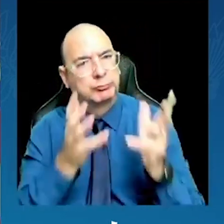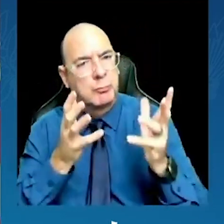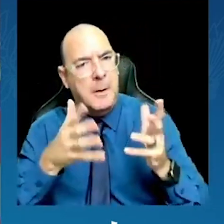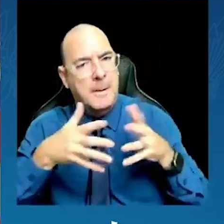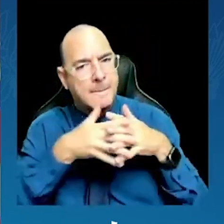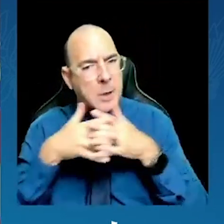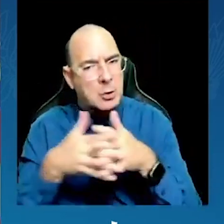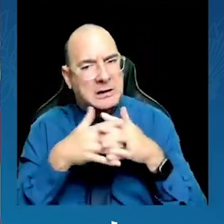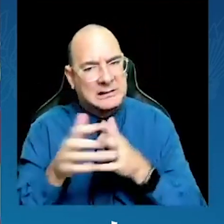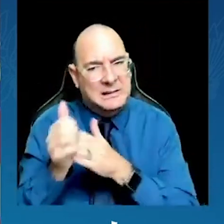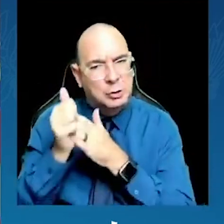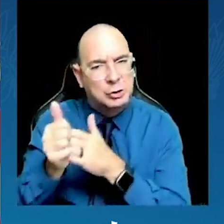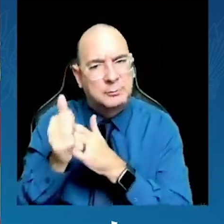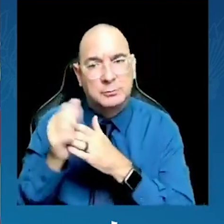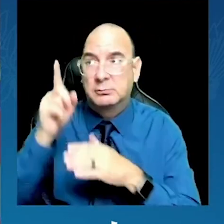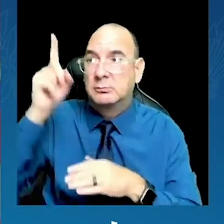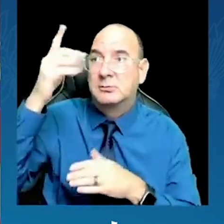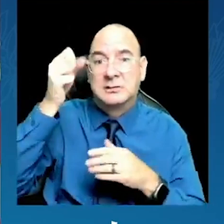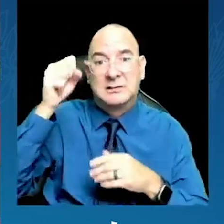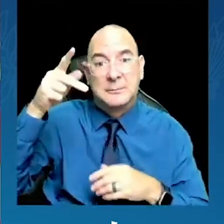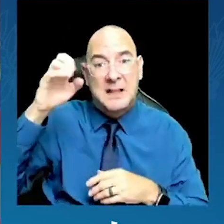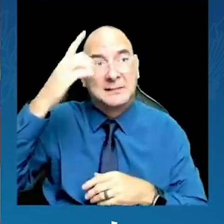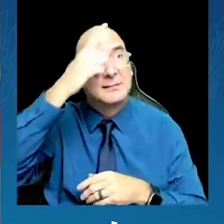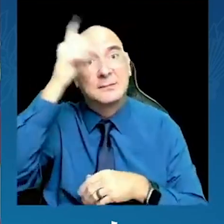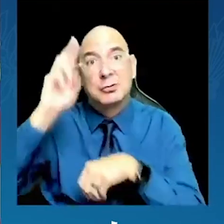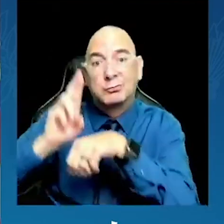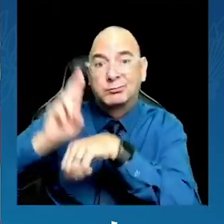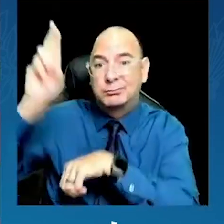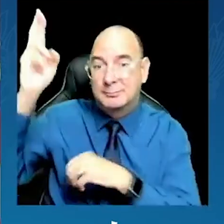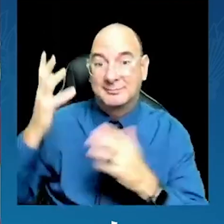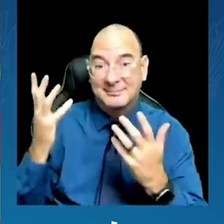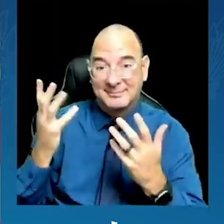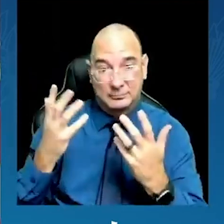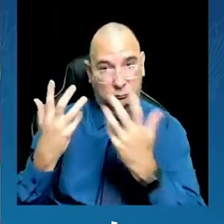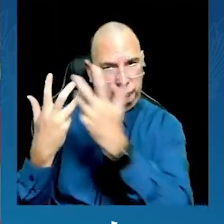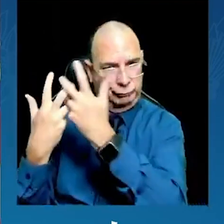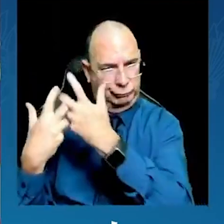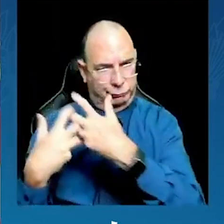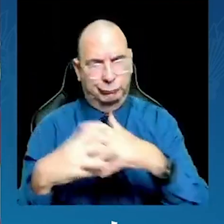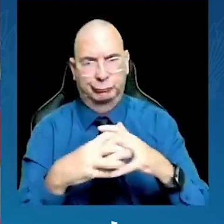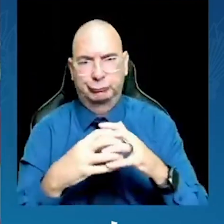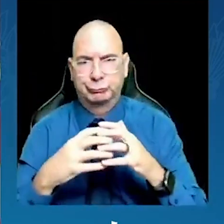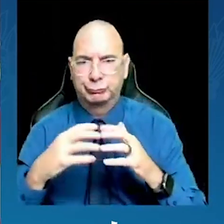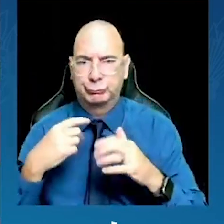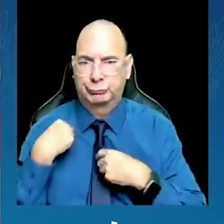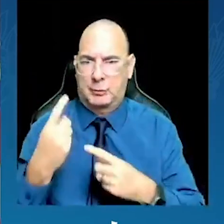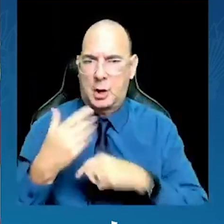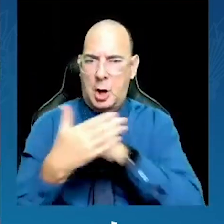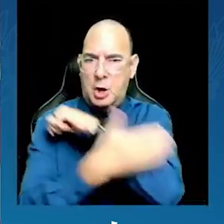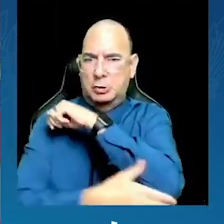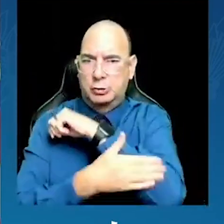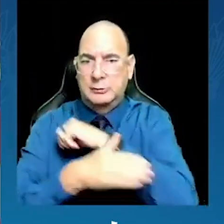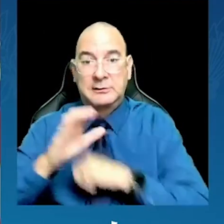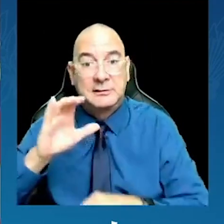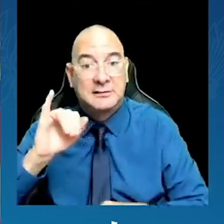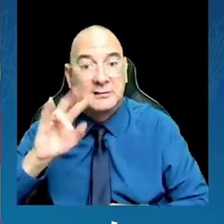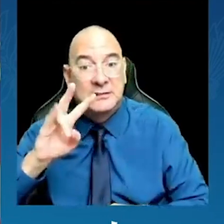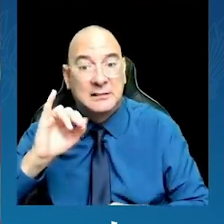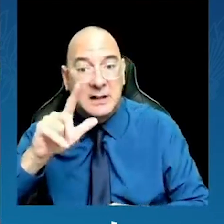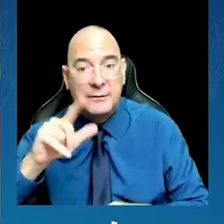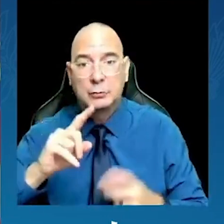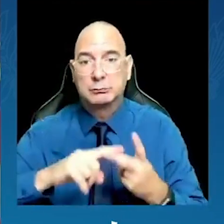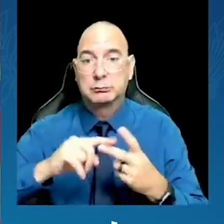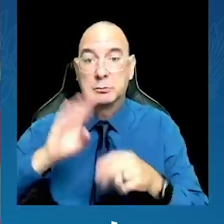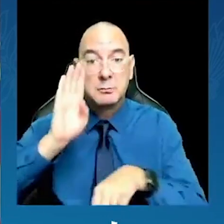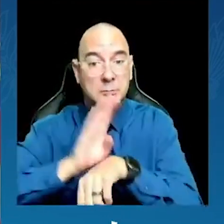space, to synchronize our nation's civil and commercial and